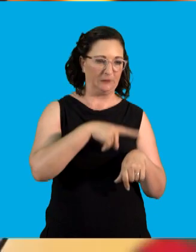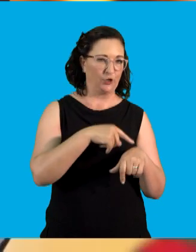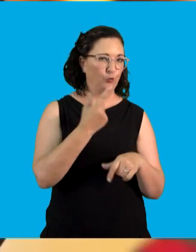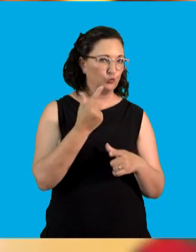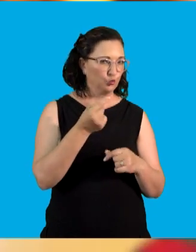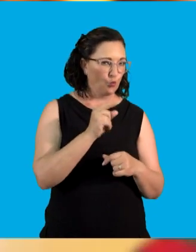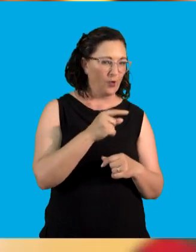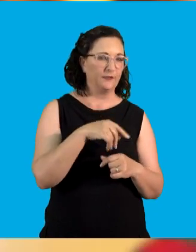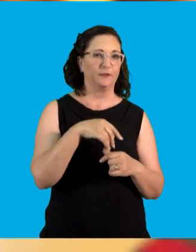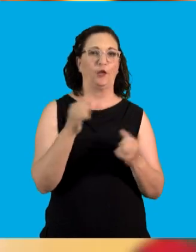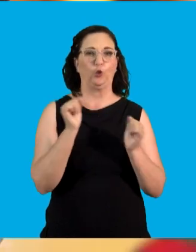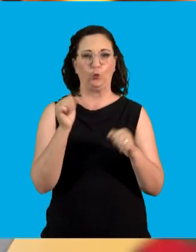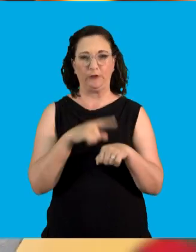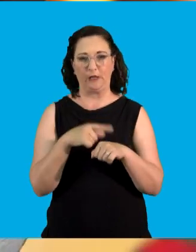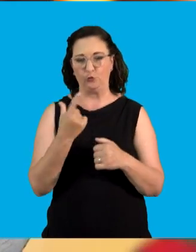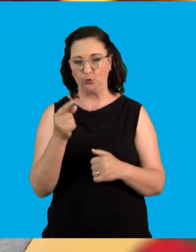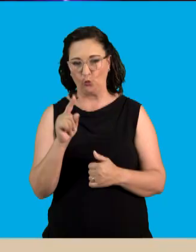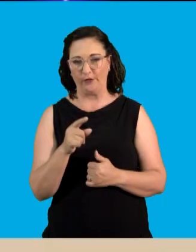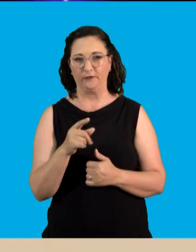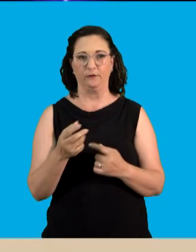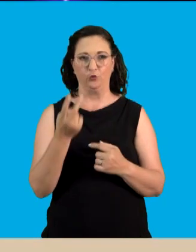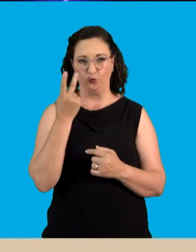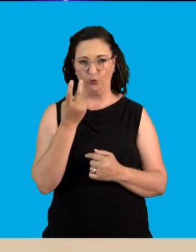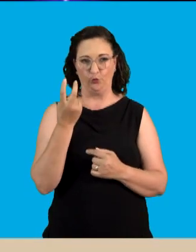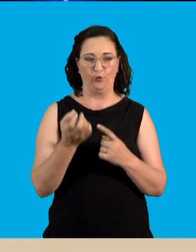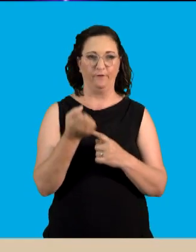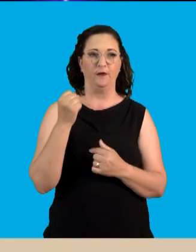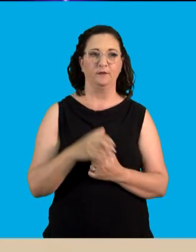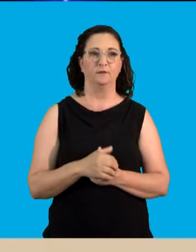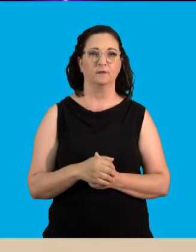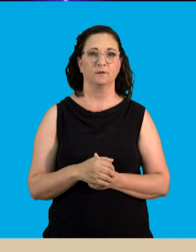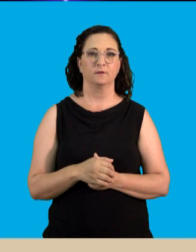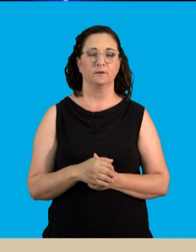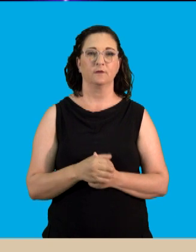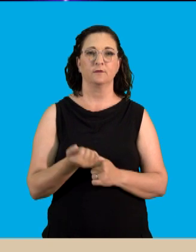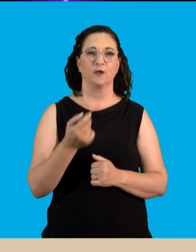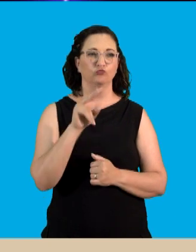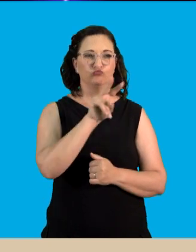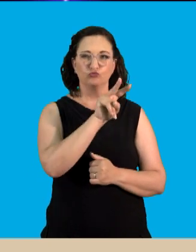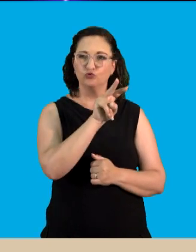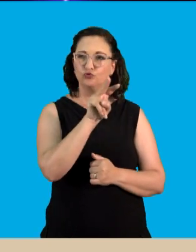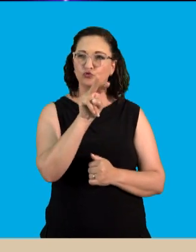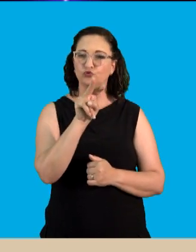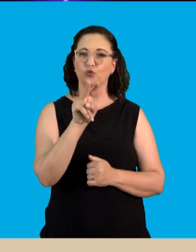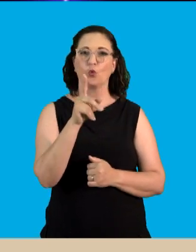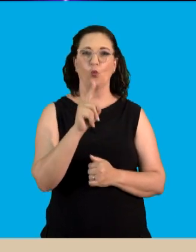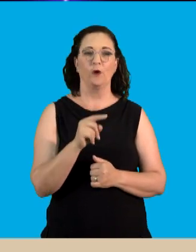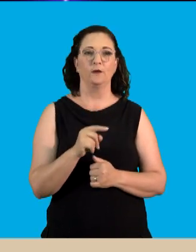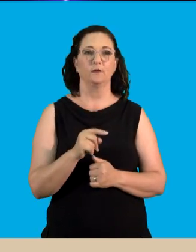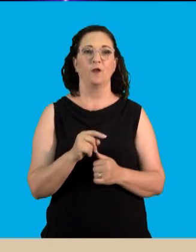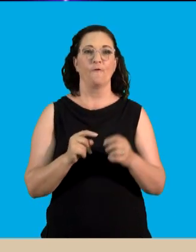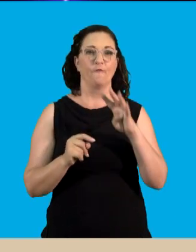to do in winter and what to do in summer. Now, when that happens, what do? You are going to search for a group